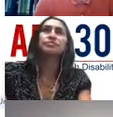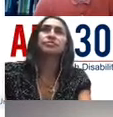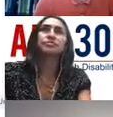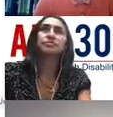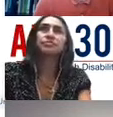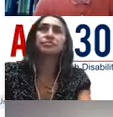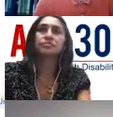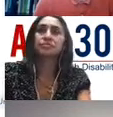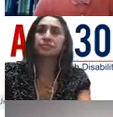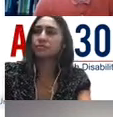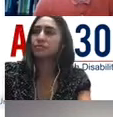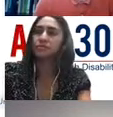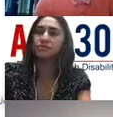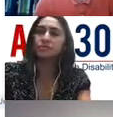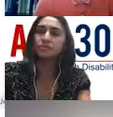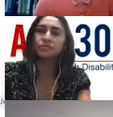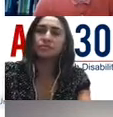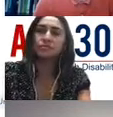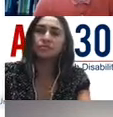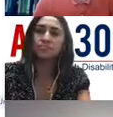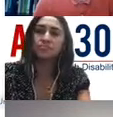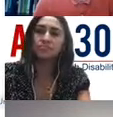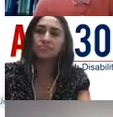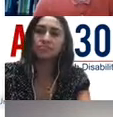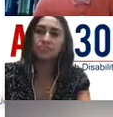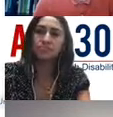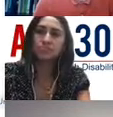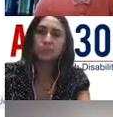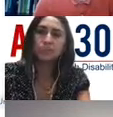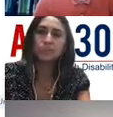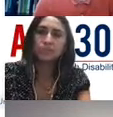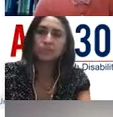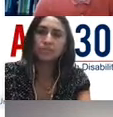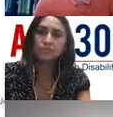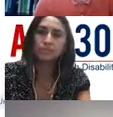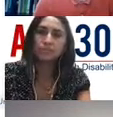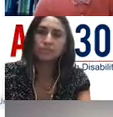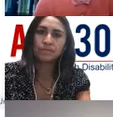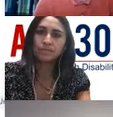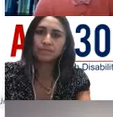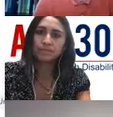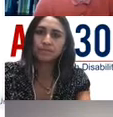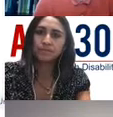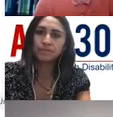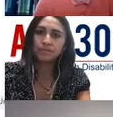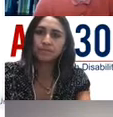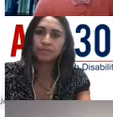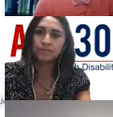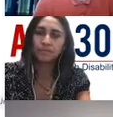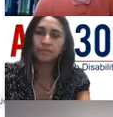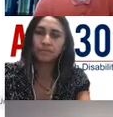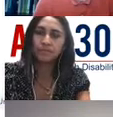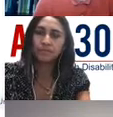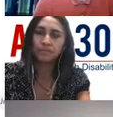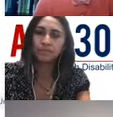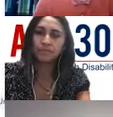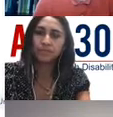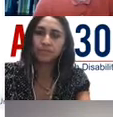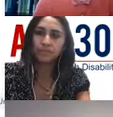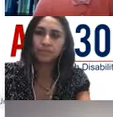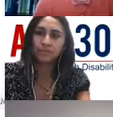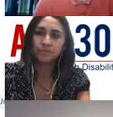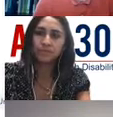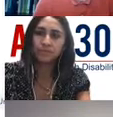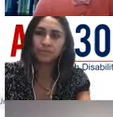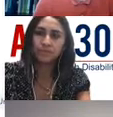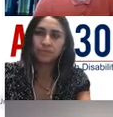Breakout rooms are set up by the host of the meeting. And if there are breakout rooms, you will be assigned to